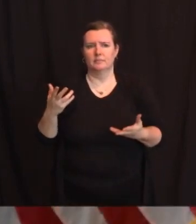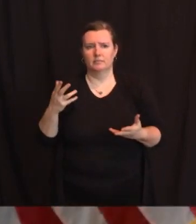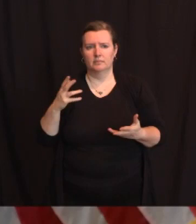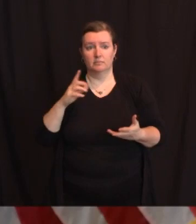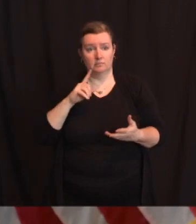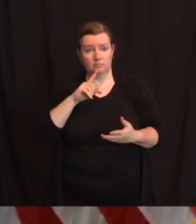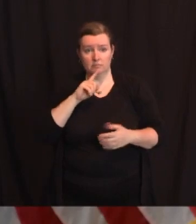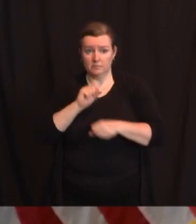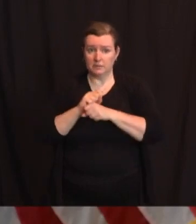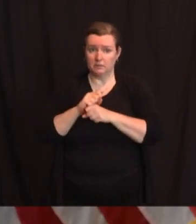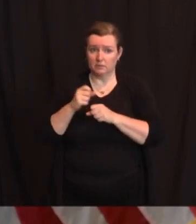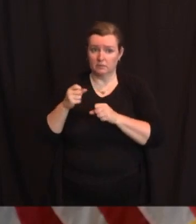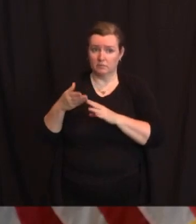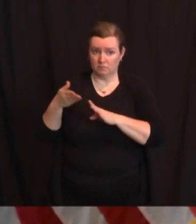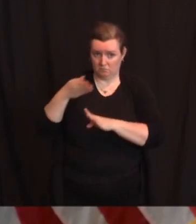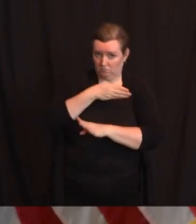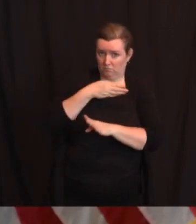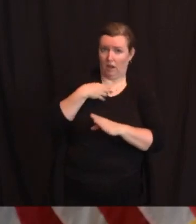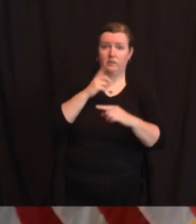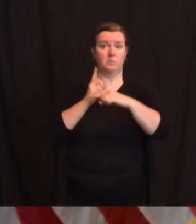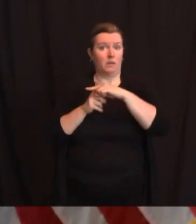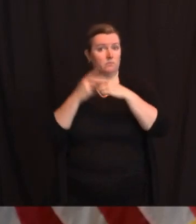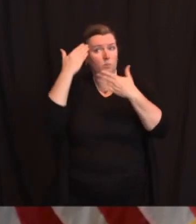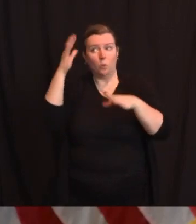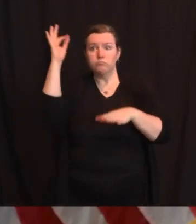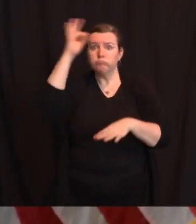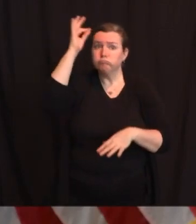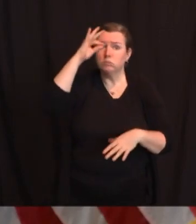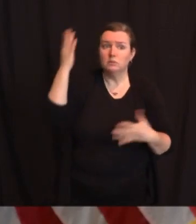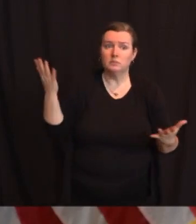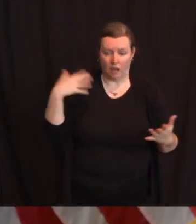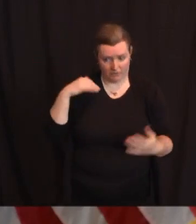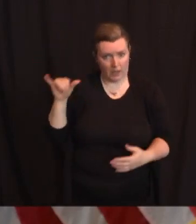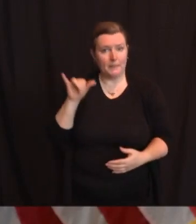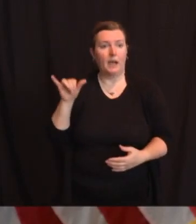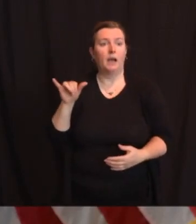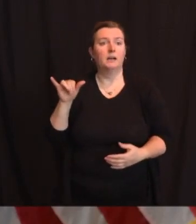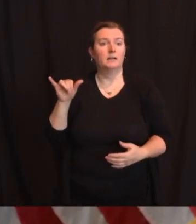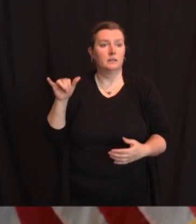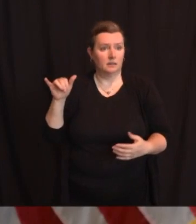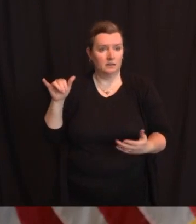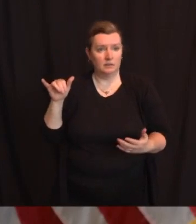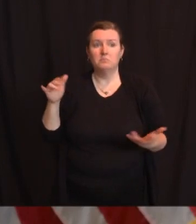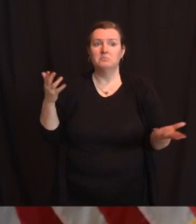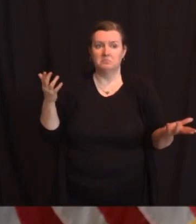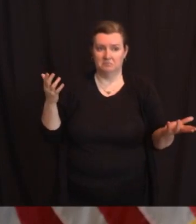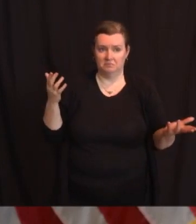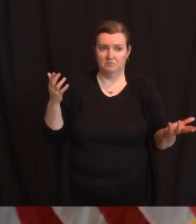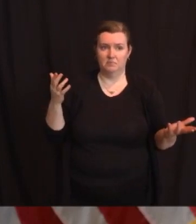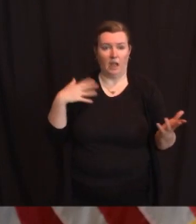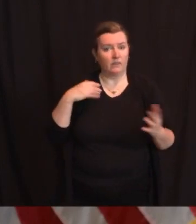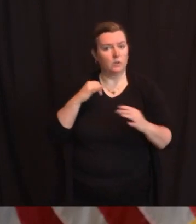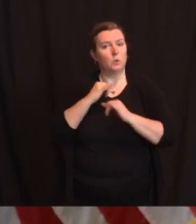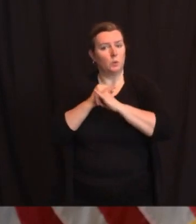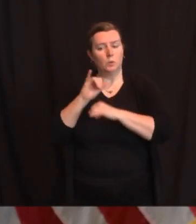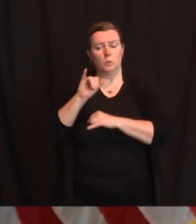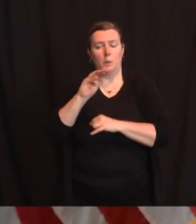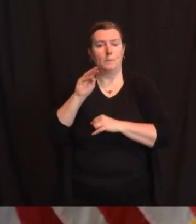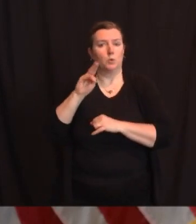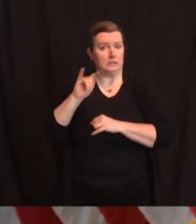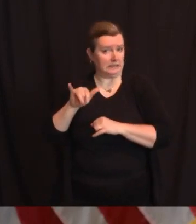tested. Whether or not you've got immunity, etc. The problem, and again, every single time